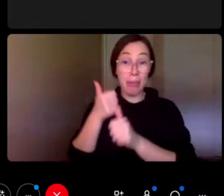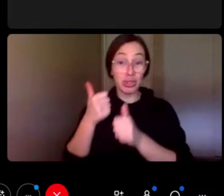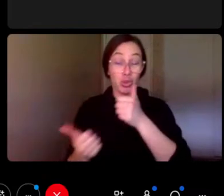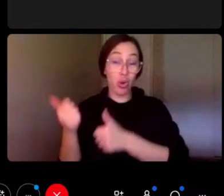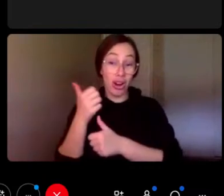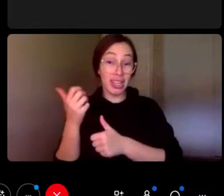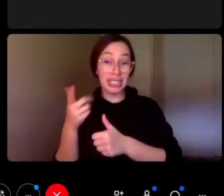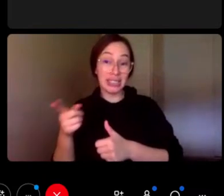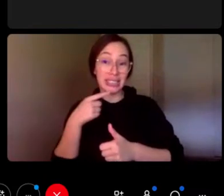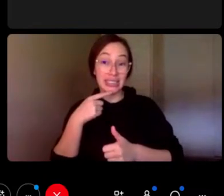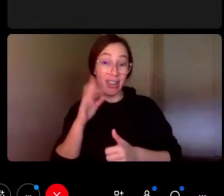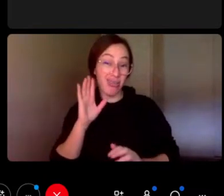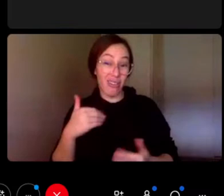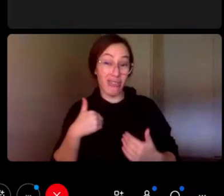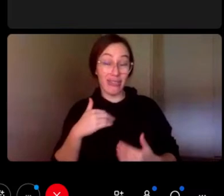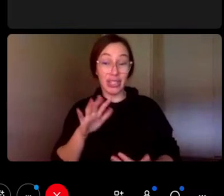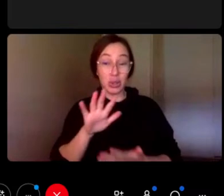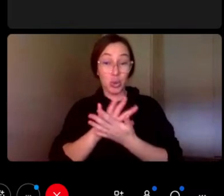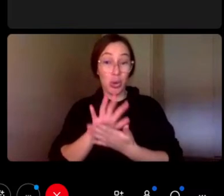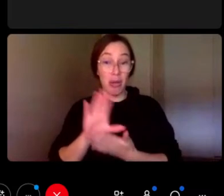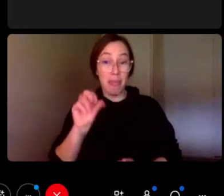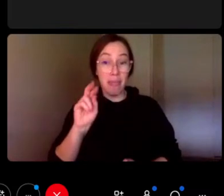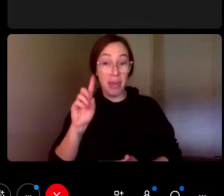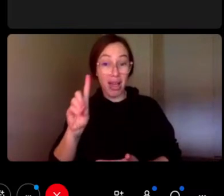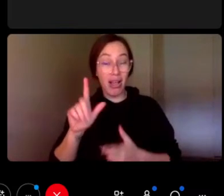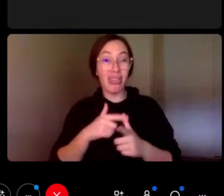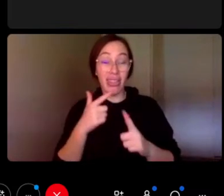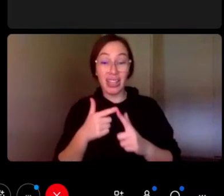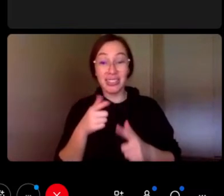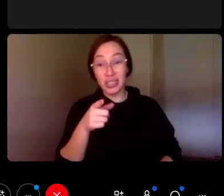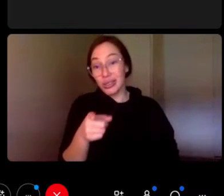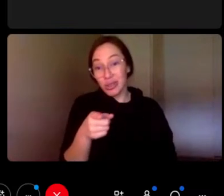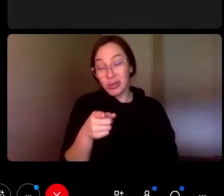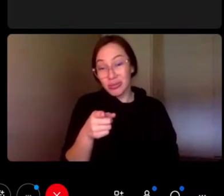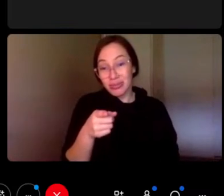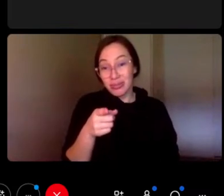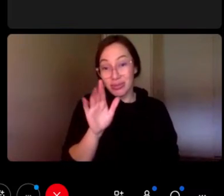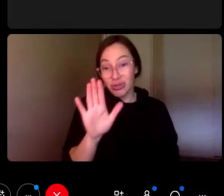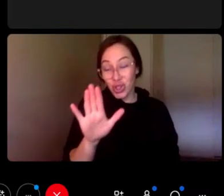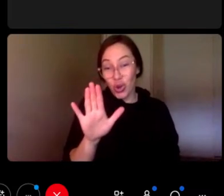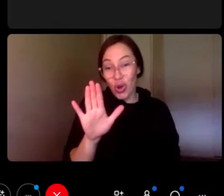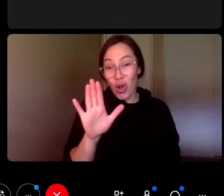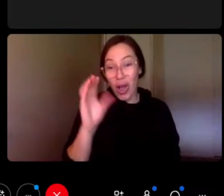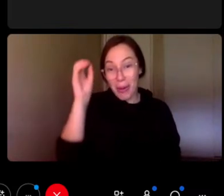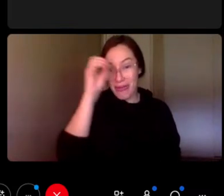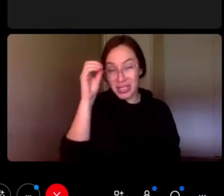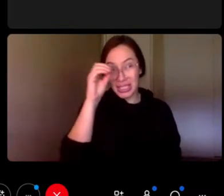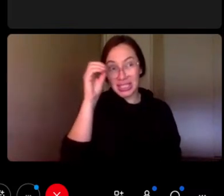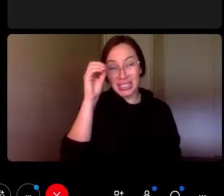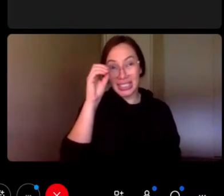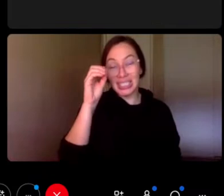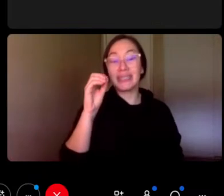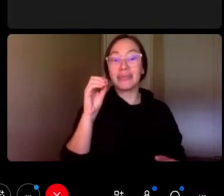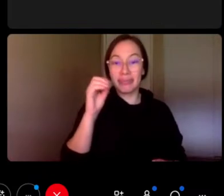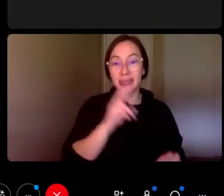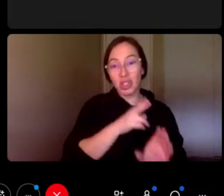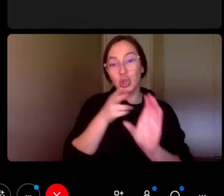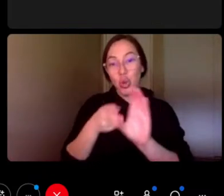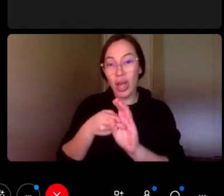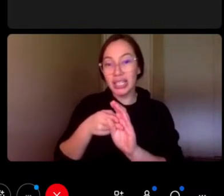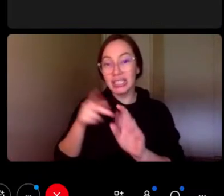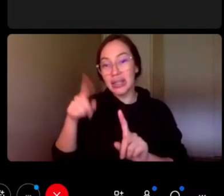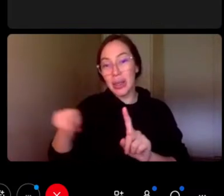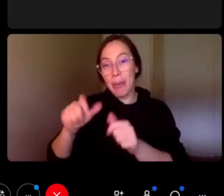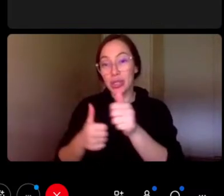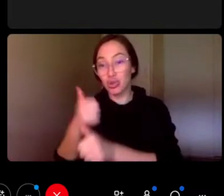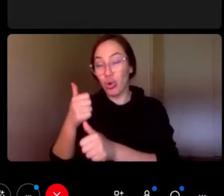we're going to have a school bond, then your voice joins that of the majority,